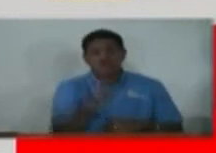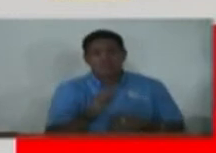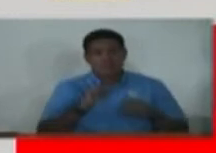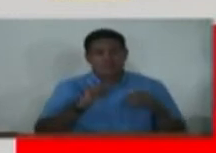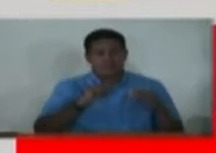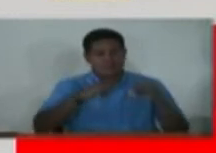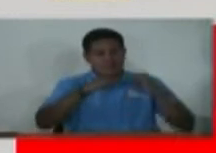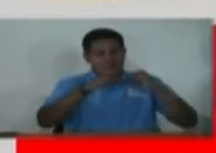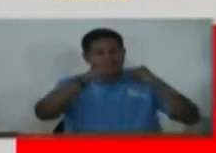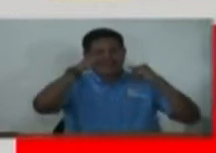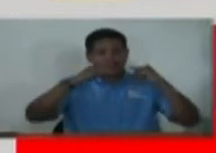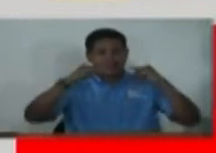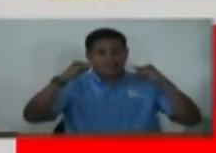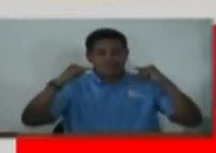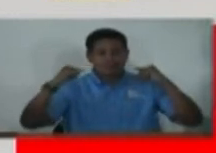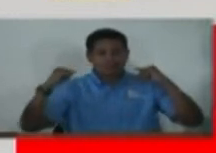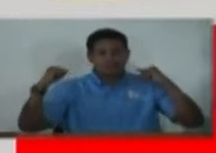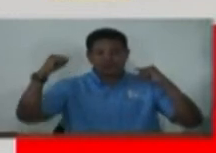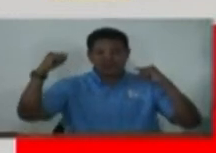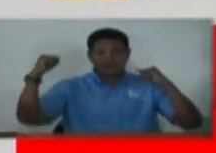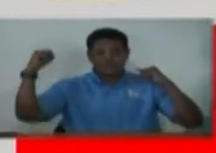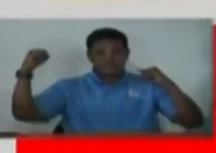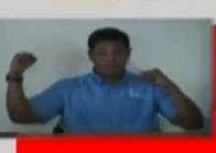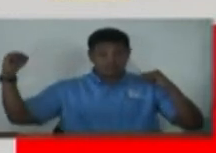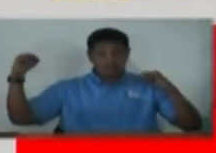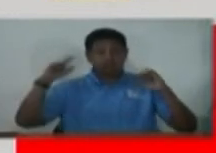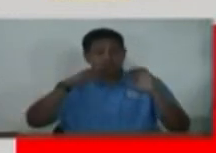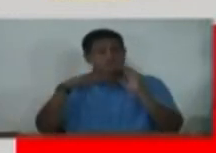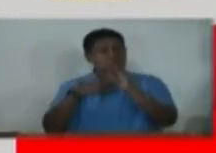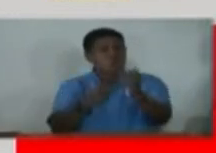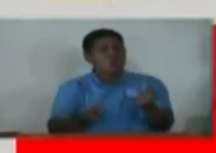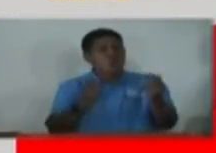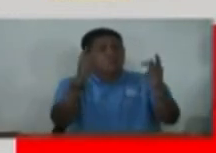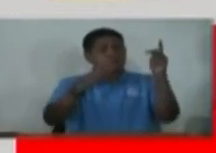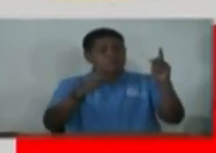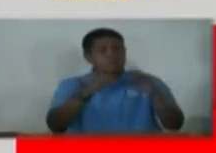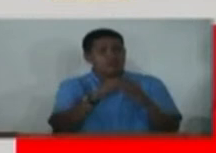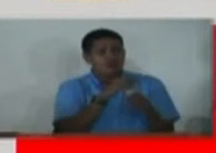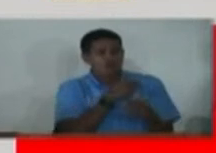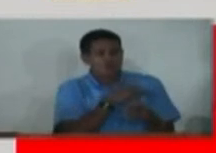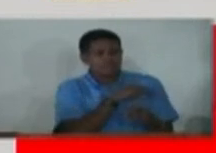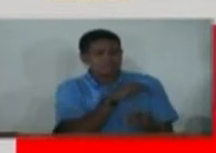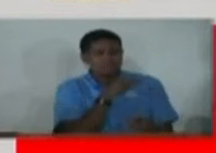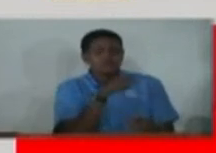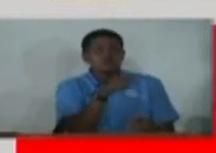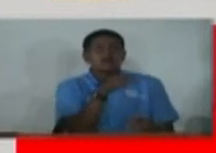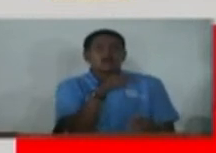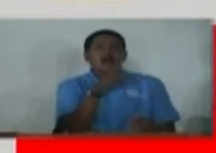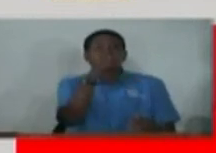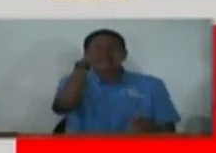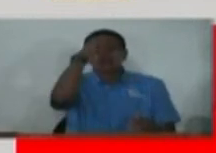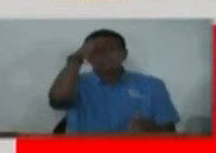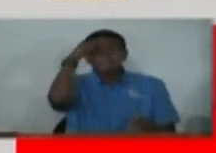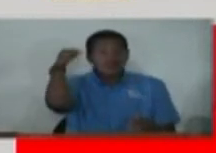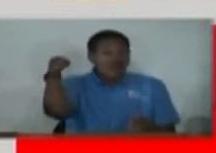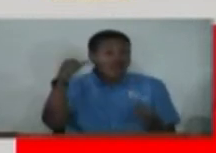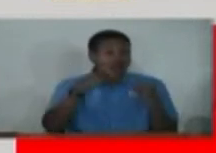shows the number of persons in the hospital, and the black line shows our hospital bed